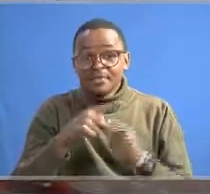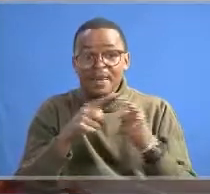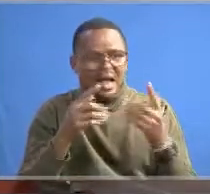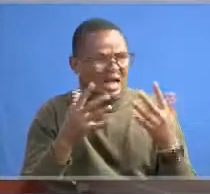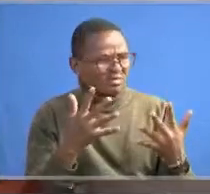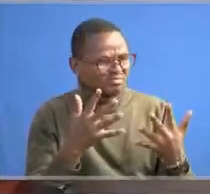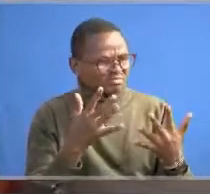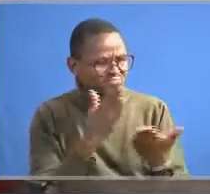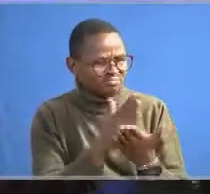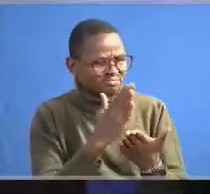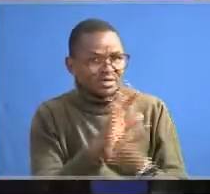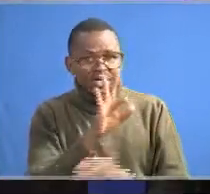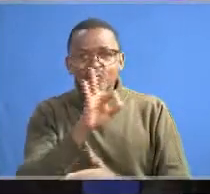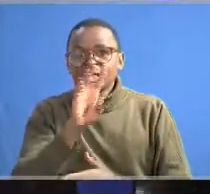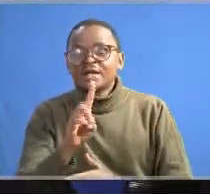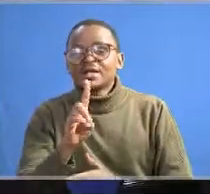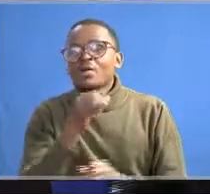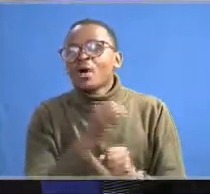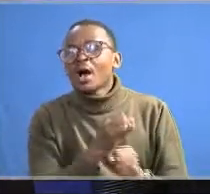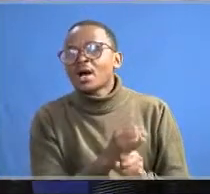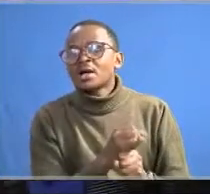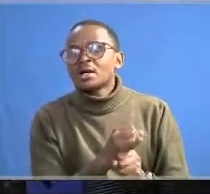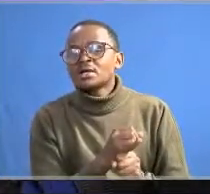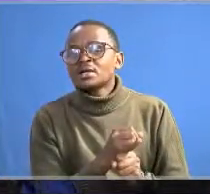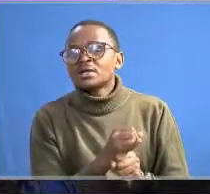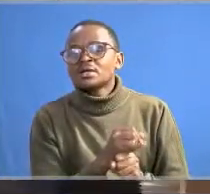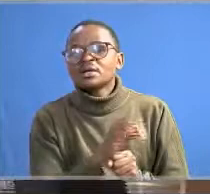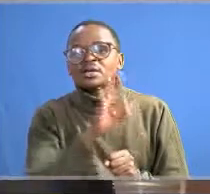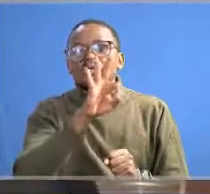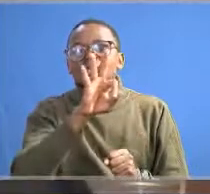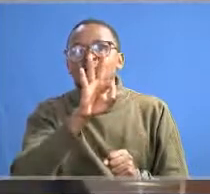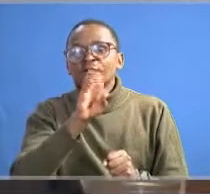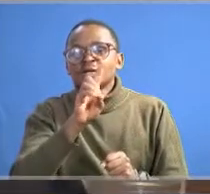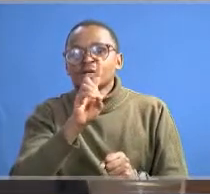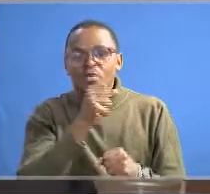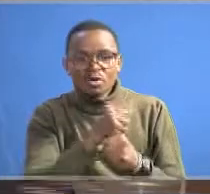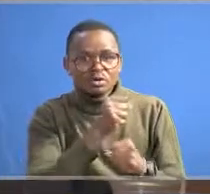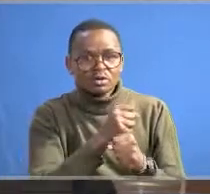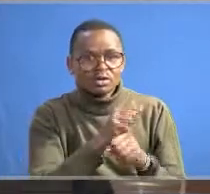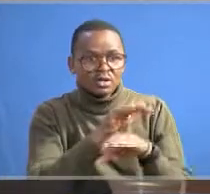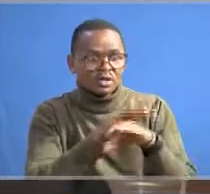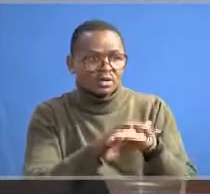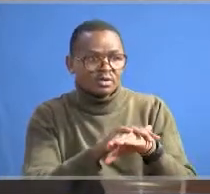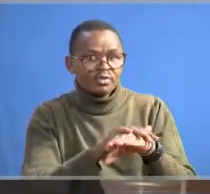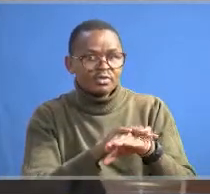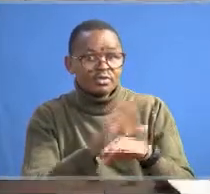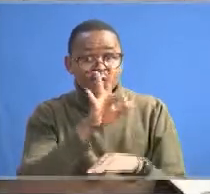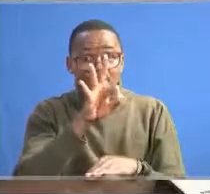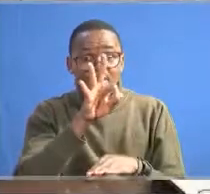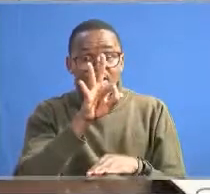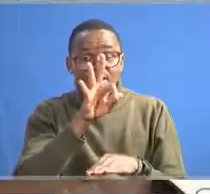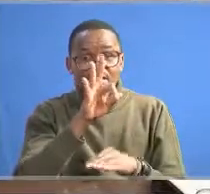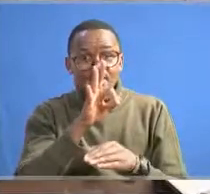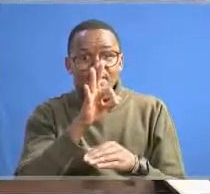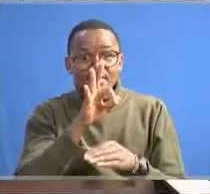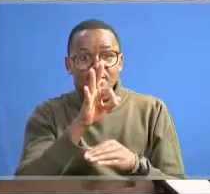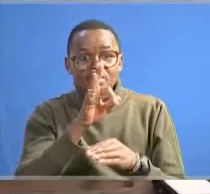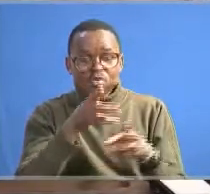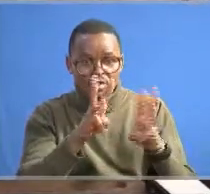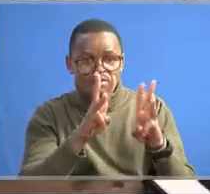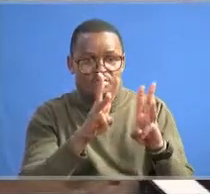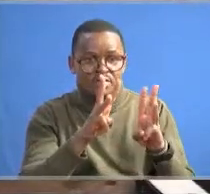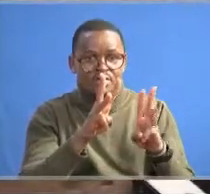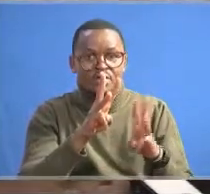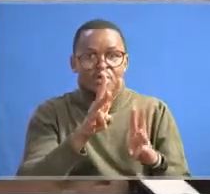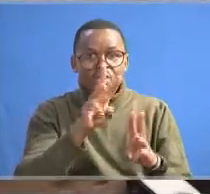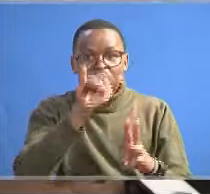how exactly does a 3D printer work? A 3D printer works on three axes. That is the X, the Y,